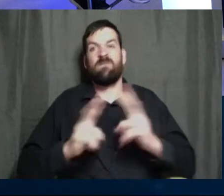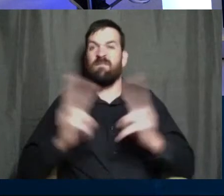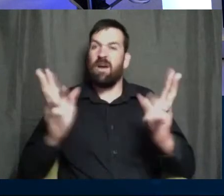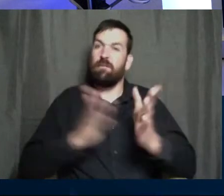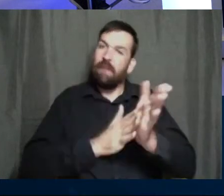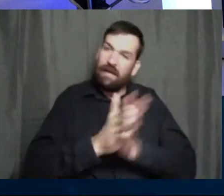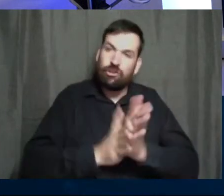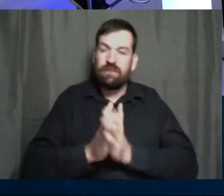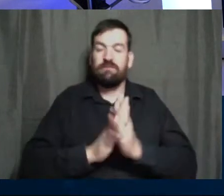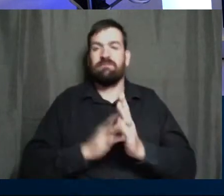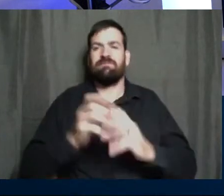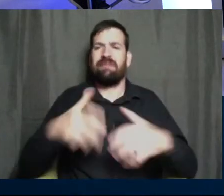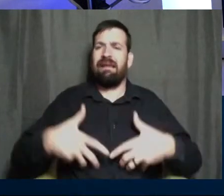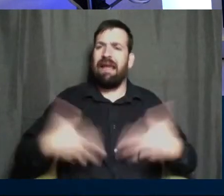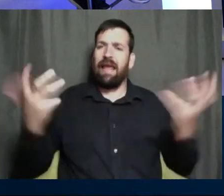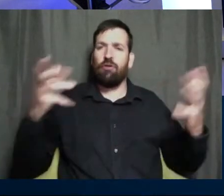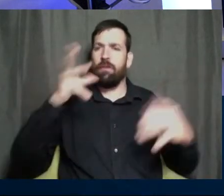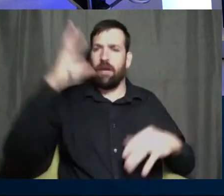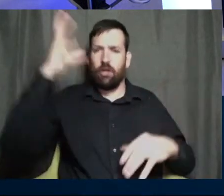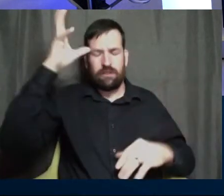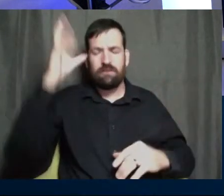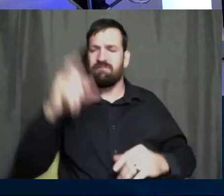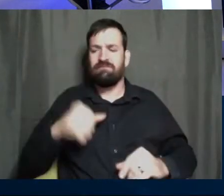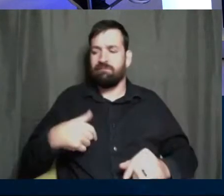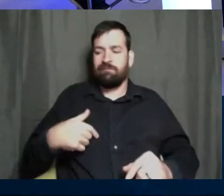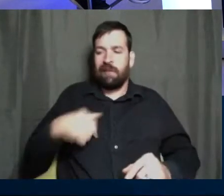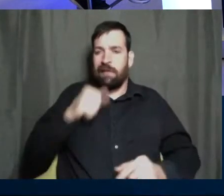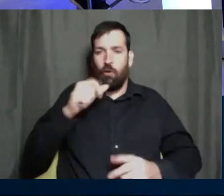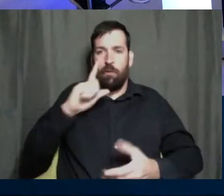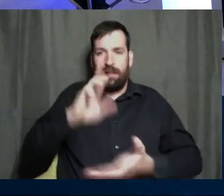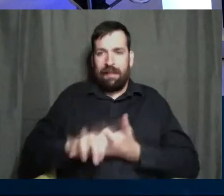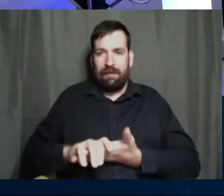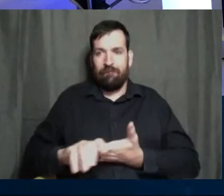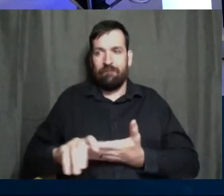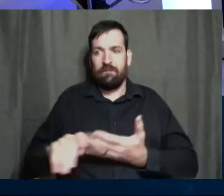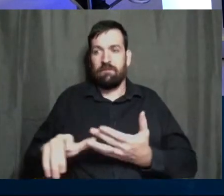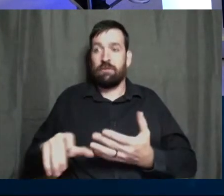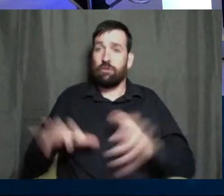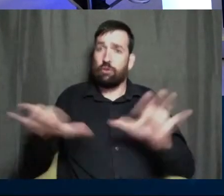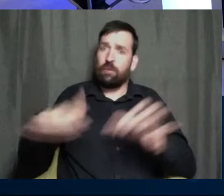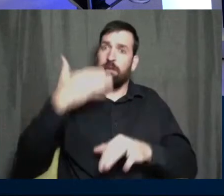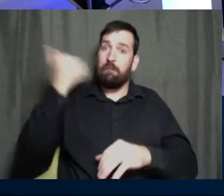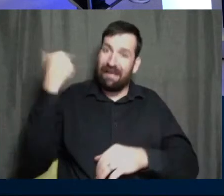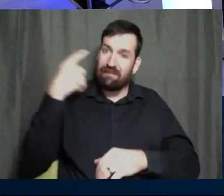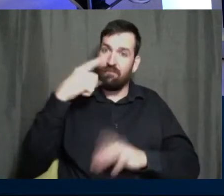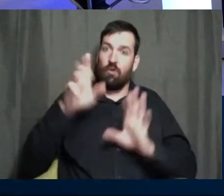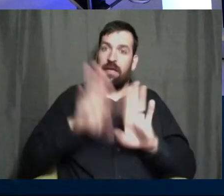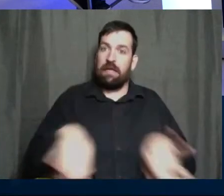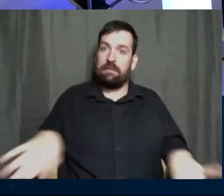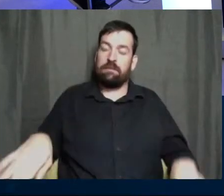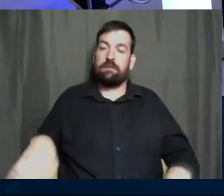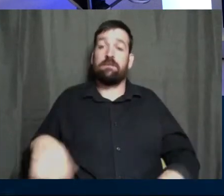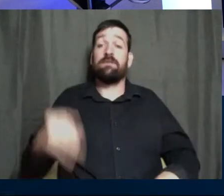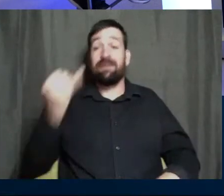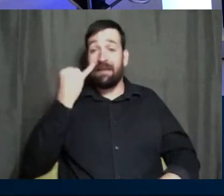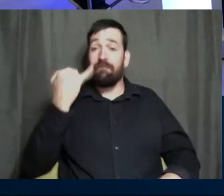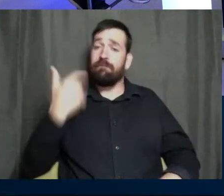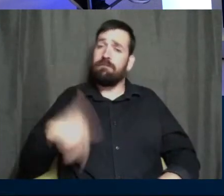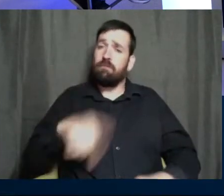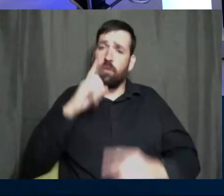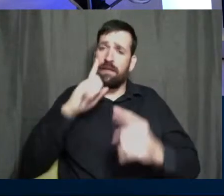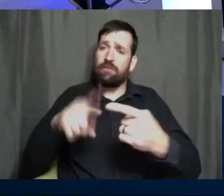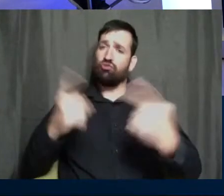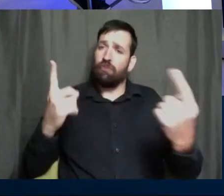Yeah. I choose not to believe that there's any parent out there that doesn't feel like they're doing the Right. best for their kid. Right. Even if we all disagree and we're on two opposite ends